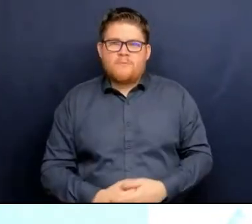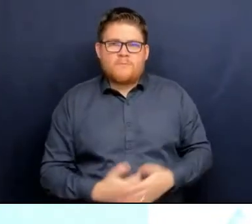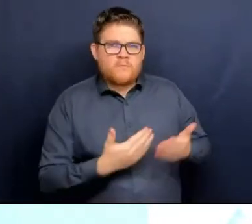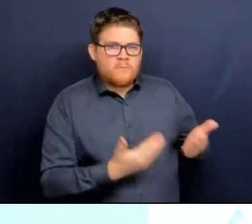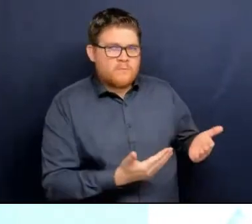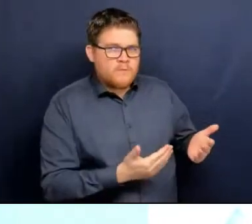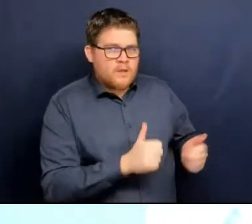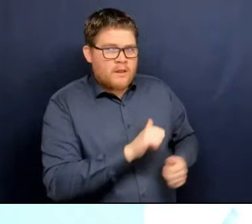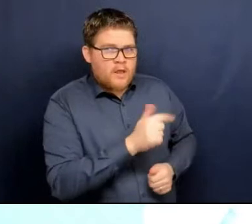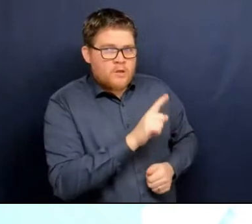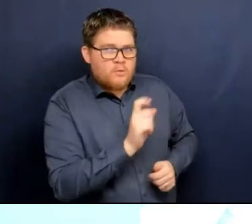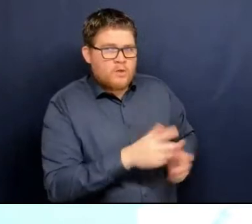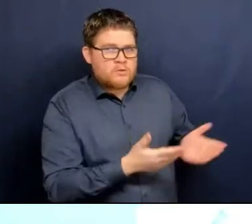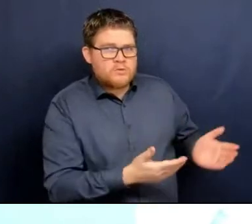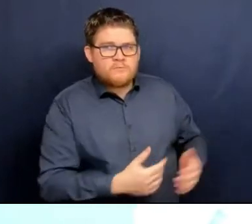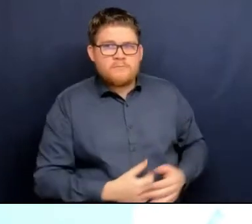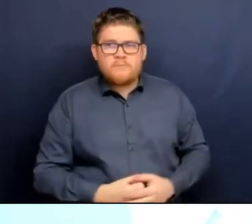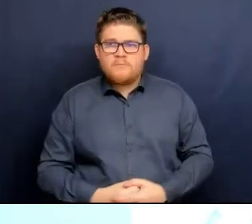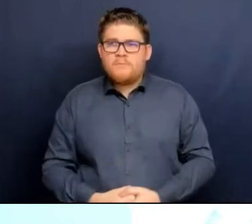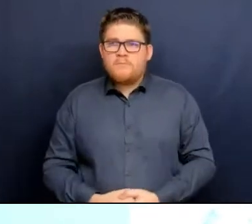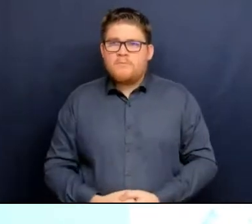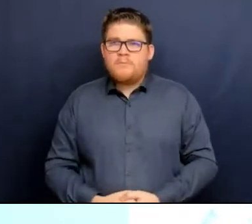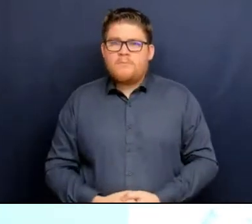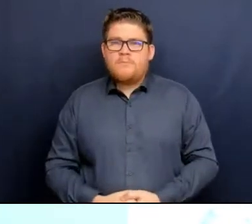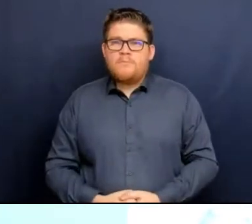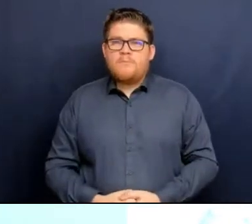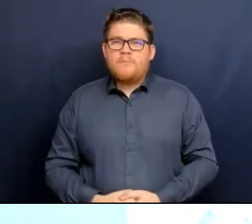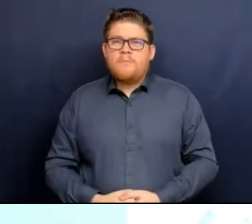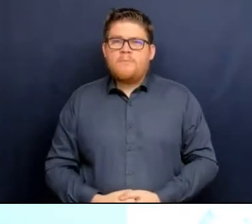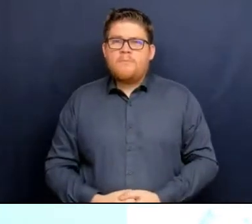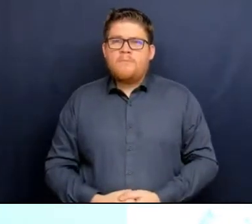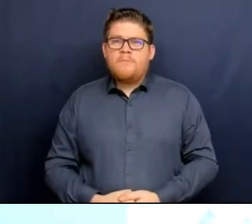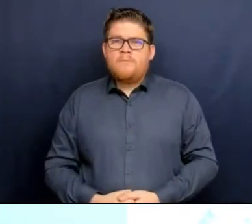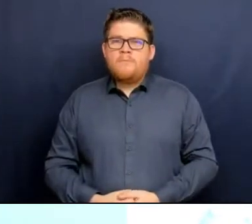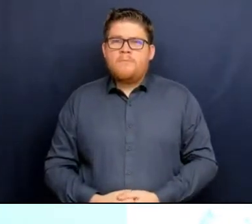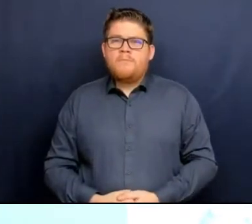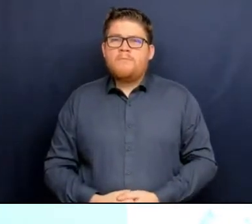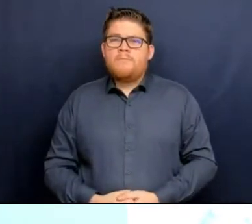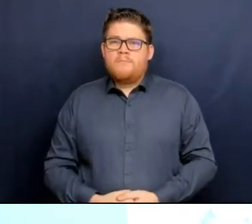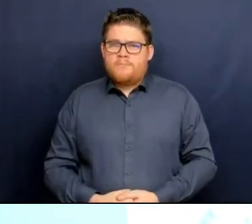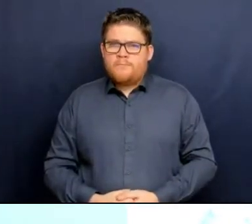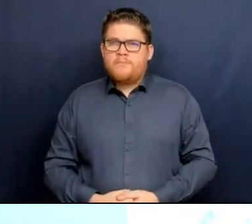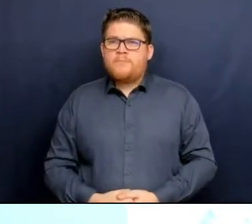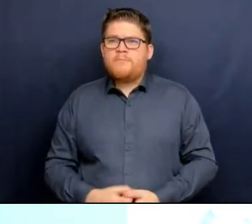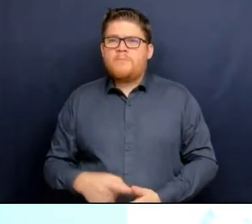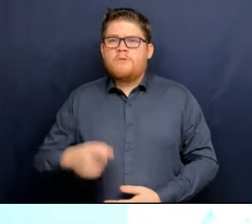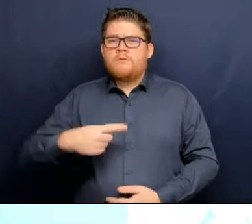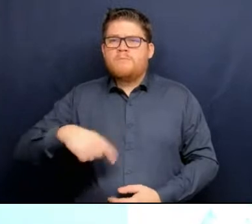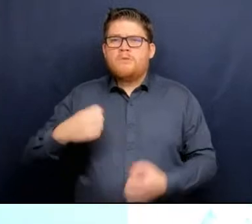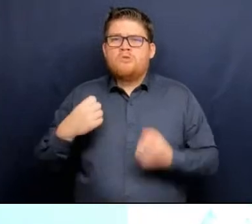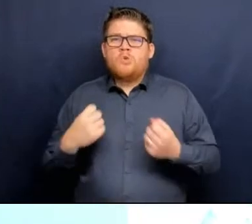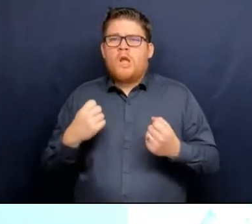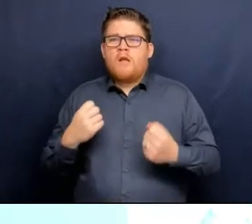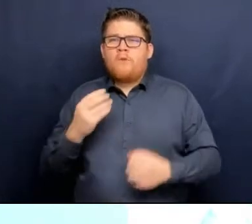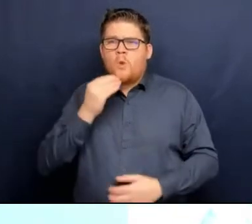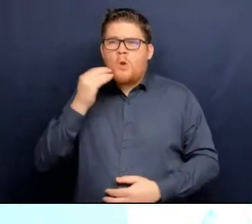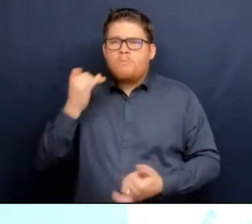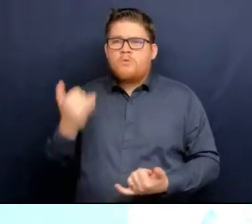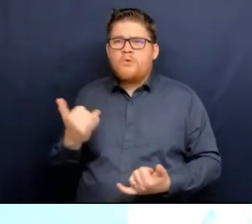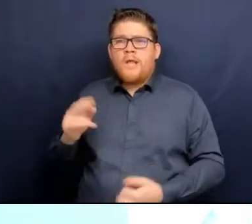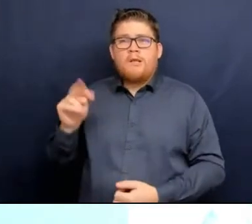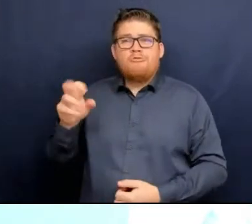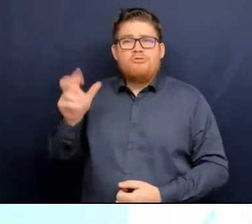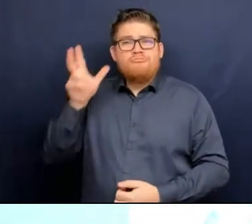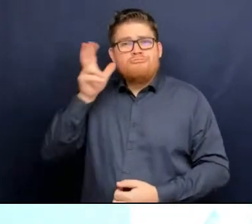Yes, when people are driving home tonight or going to be listening to this story on our news show, what do you hope that they take with it that is a step that